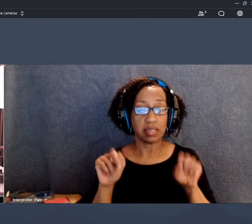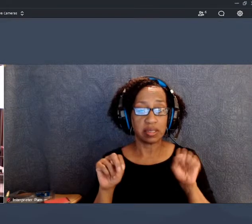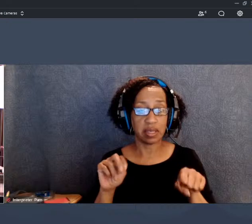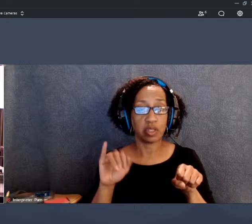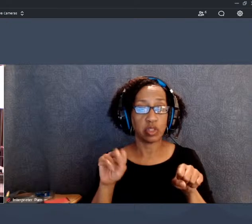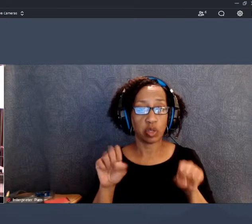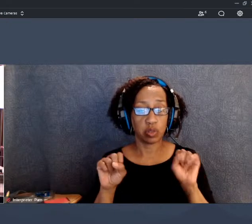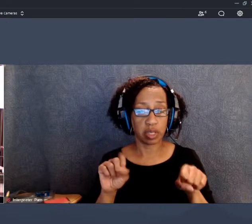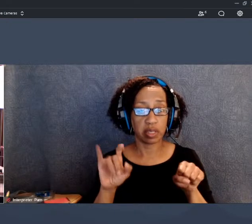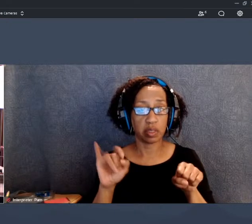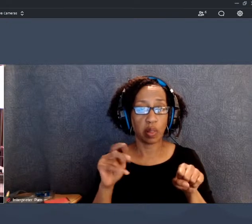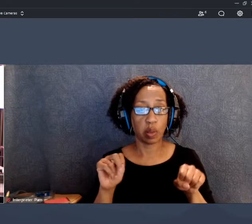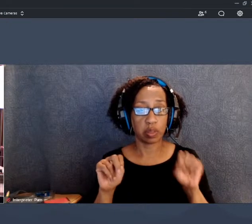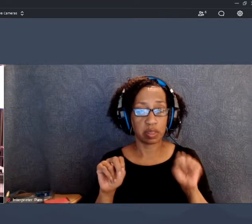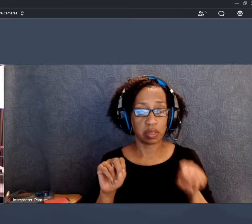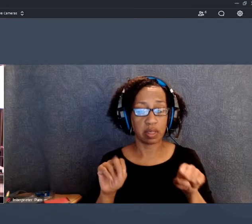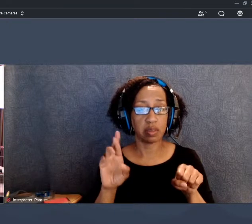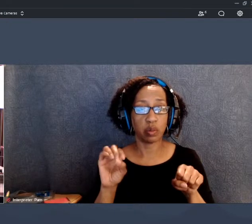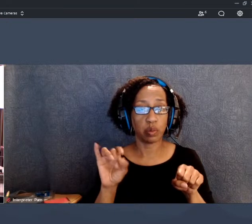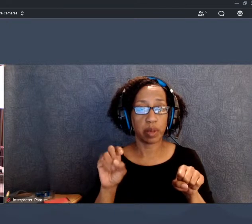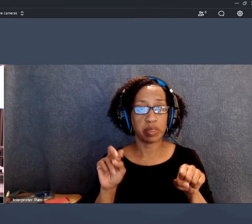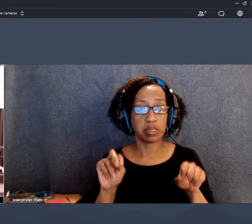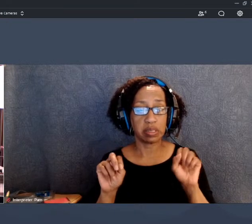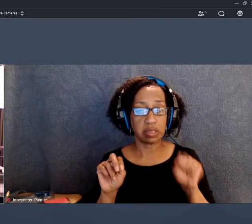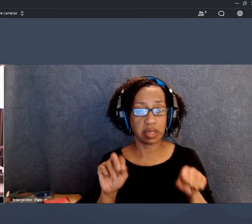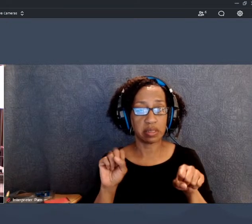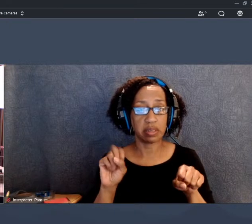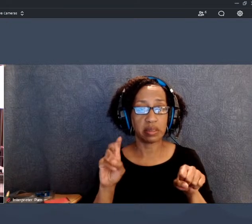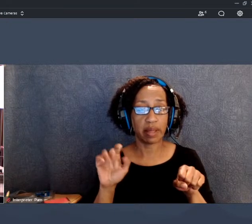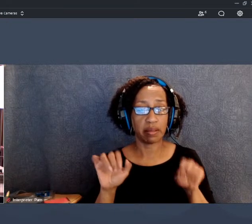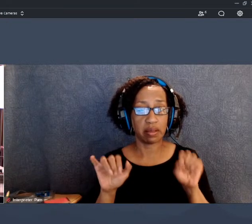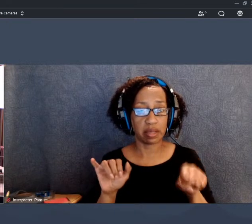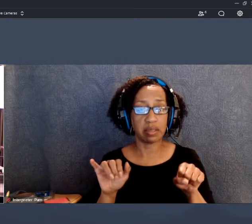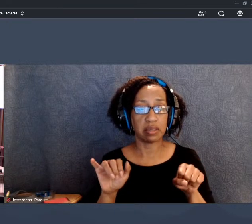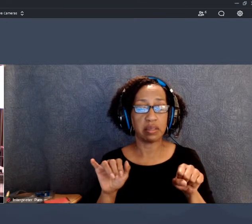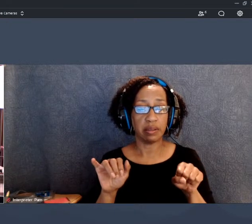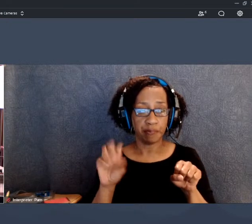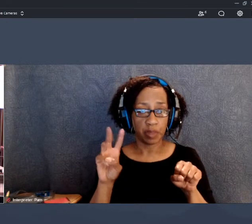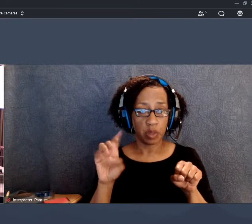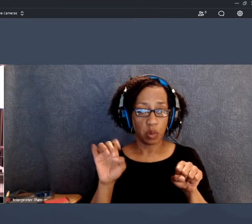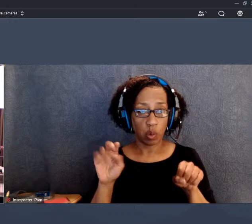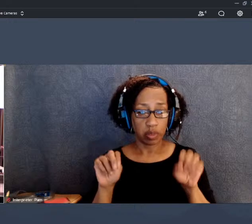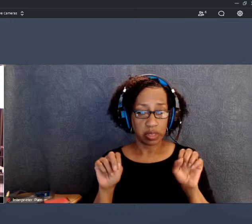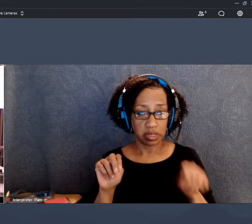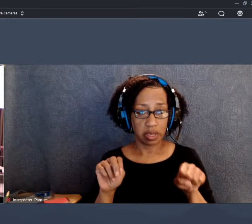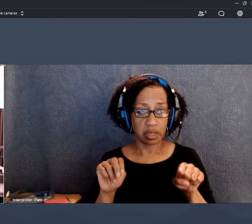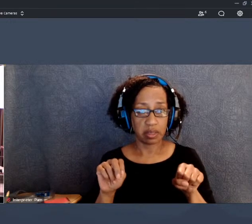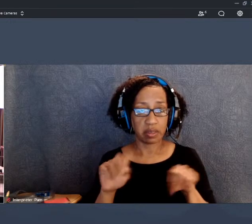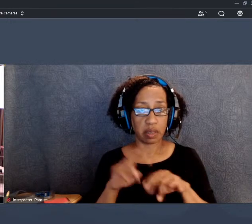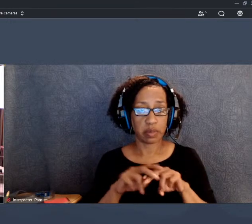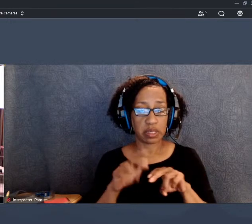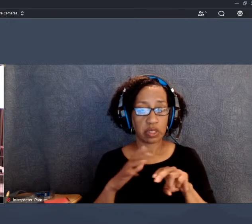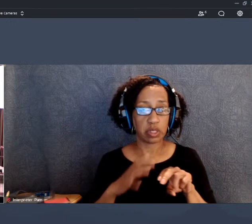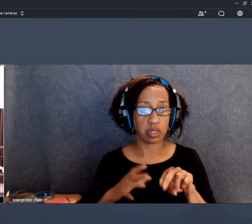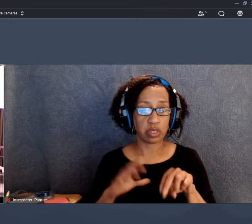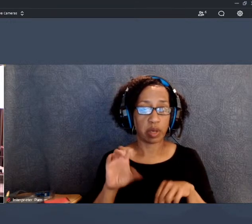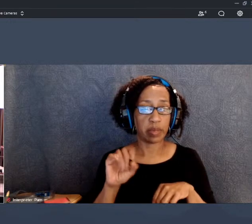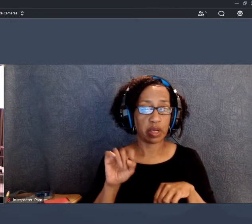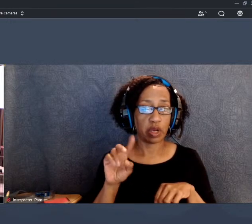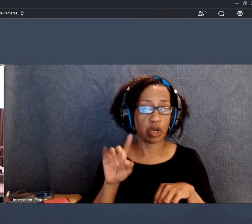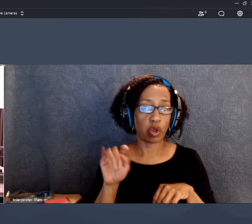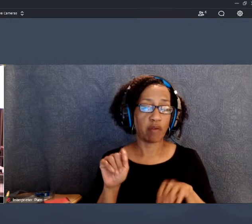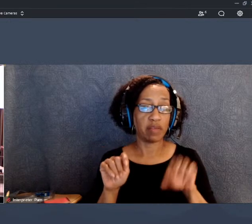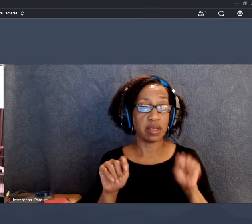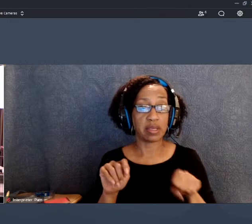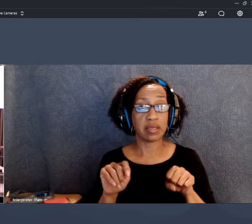yes. Robinson, yes. Smiley, yes. Swearingen, yes. Warren, yes. Chairman Colette, yes. Thank you. That item passes.